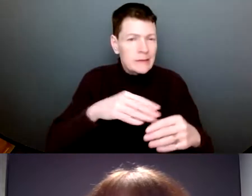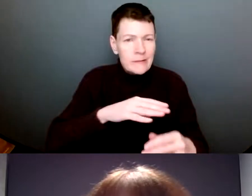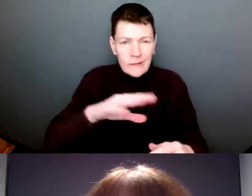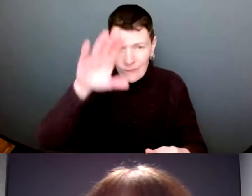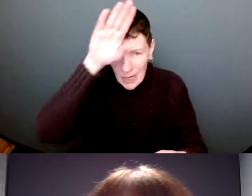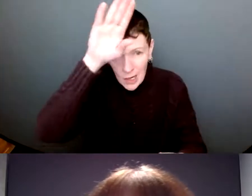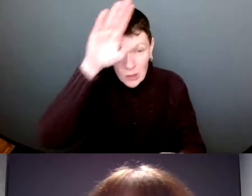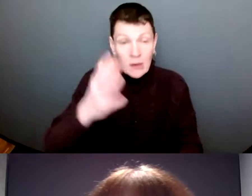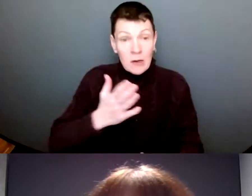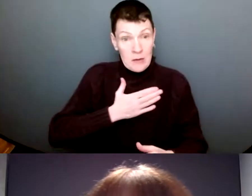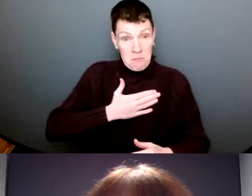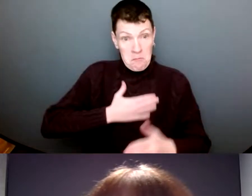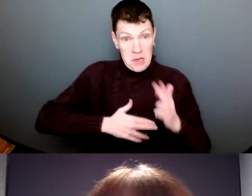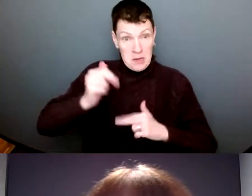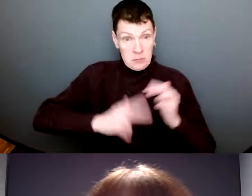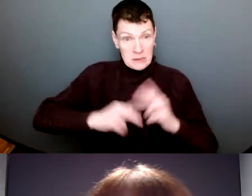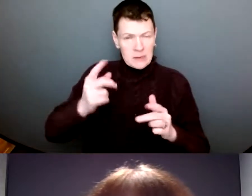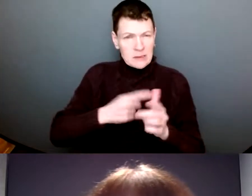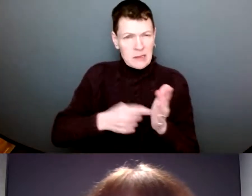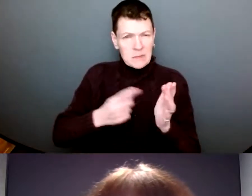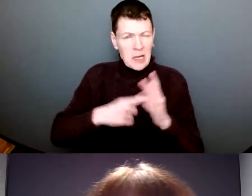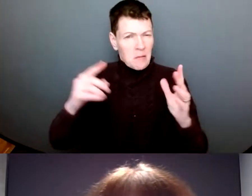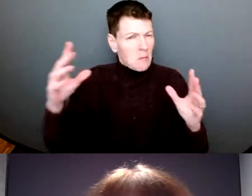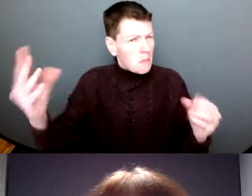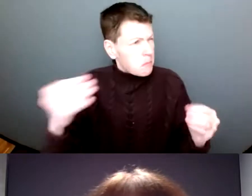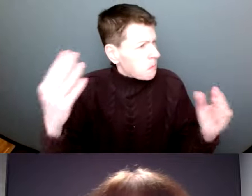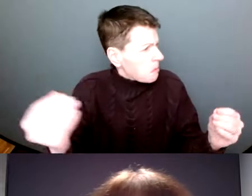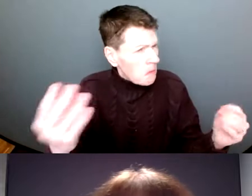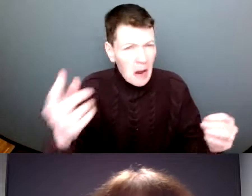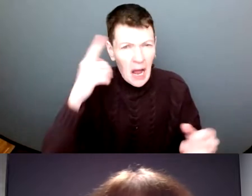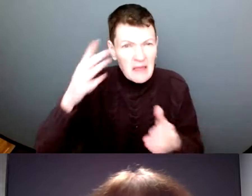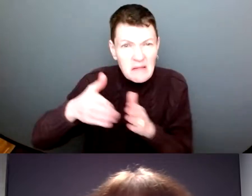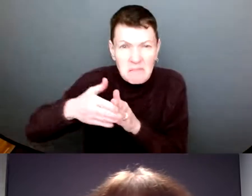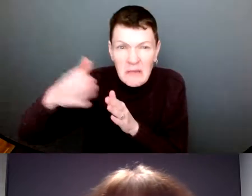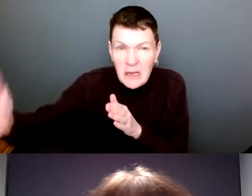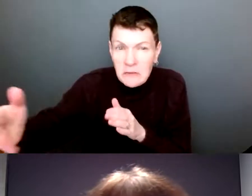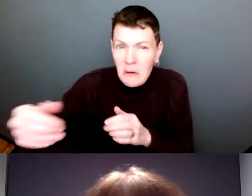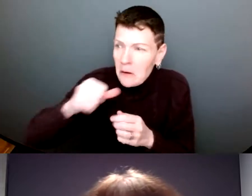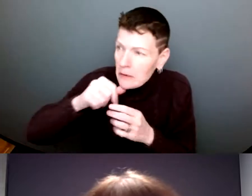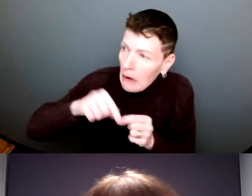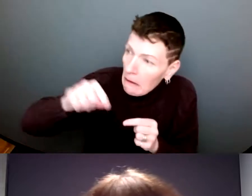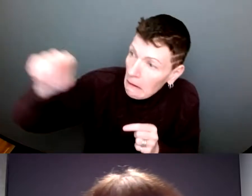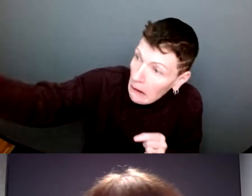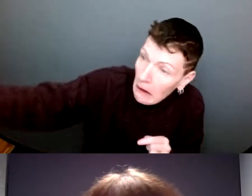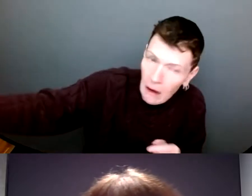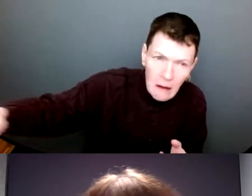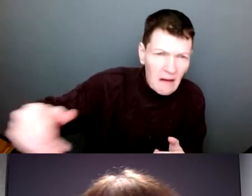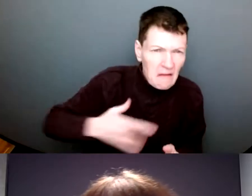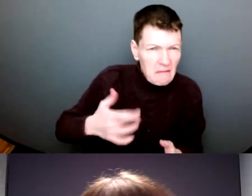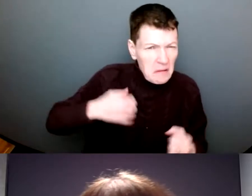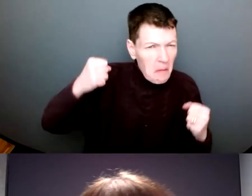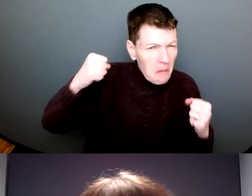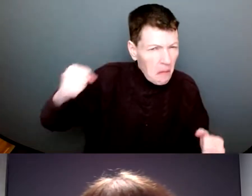in, sometimes when there's a siren on, I think it's like right next door, as opposed to a block away. Can be really